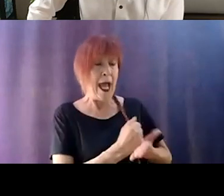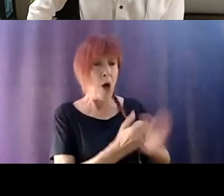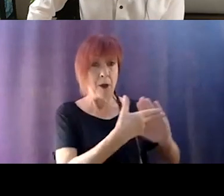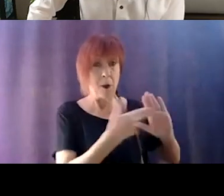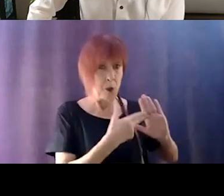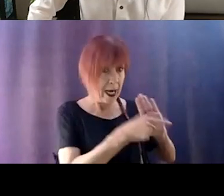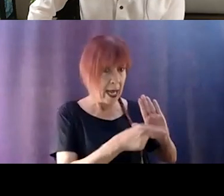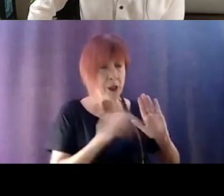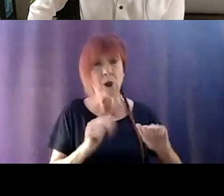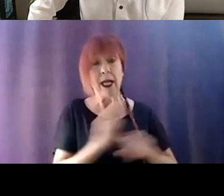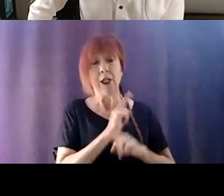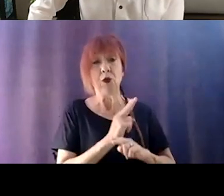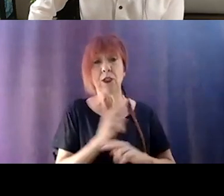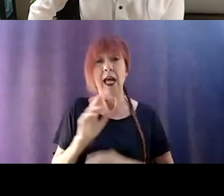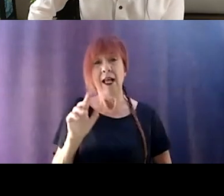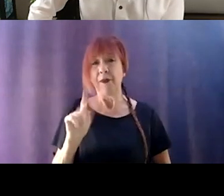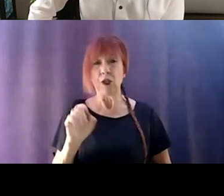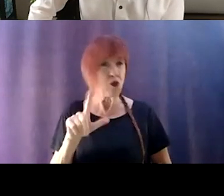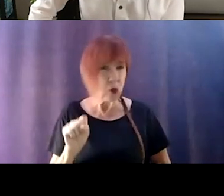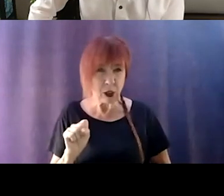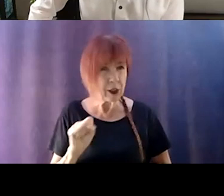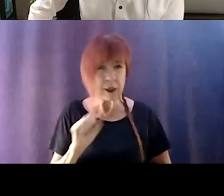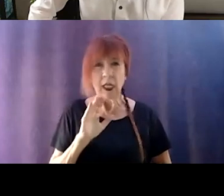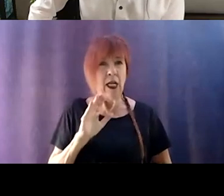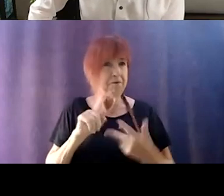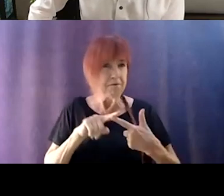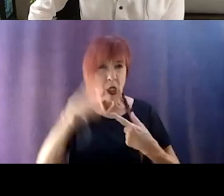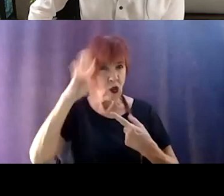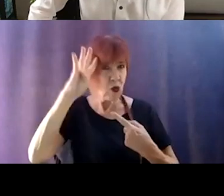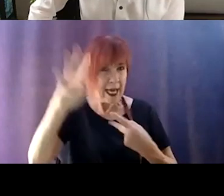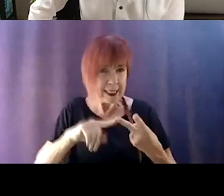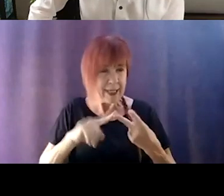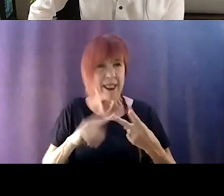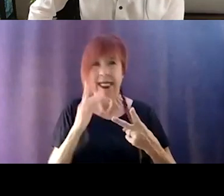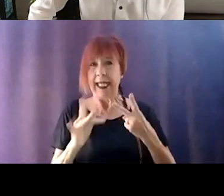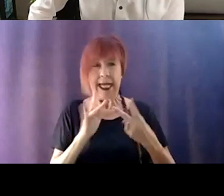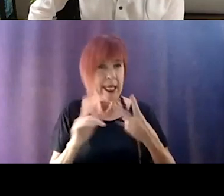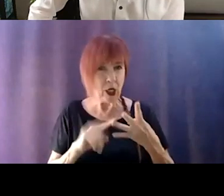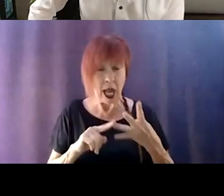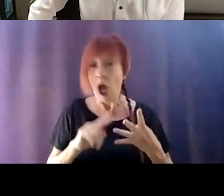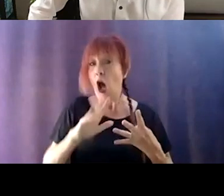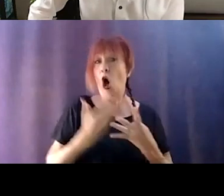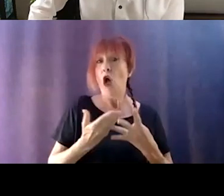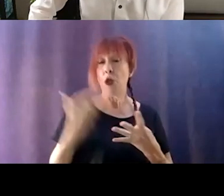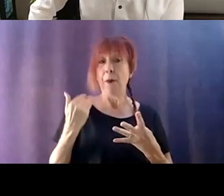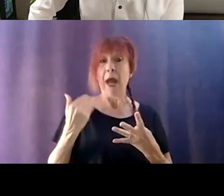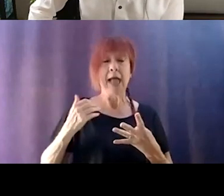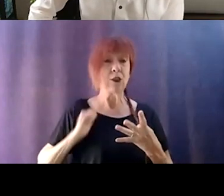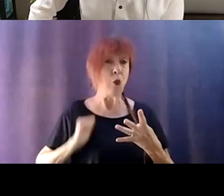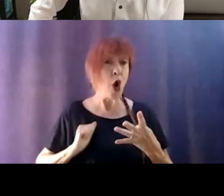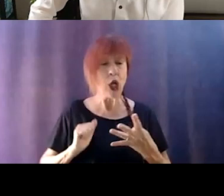can actually use the tools at your disposal, your creativity, all of the work you've done as a SAG-AFTRA performer,